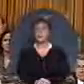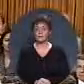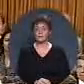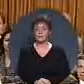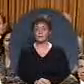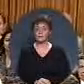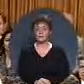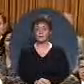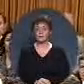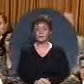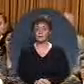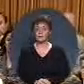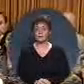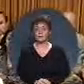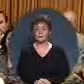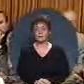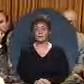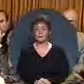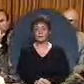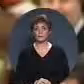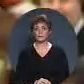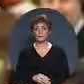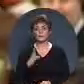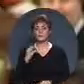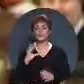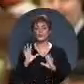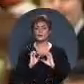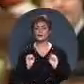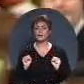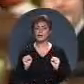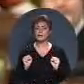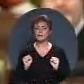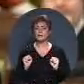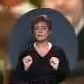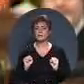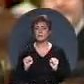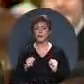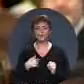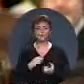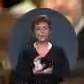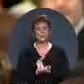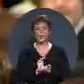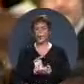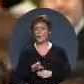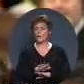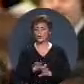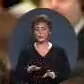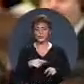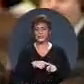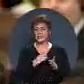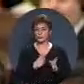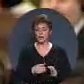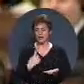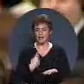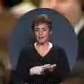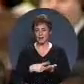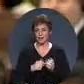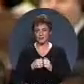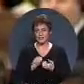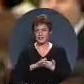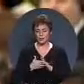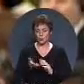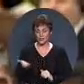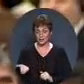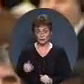with Cargill, and Mr. Speaker, we don't force farmers to deal with Cargill if they don't want to. But since there's a monopoly situation